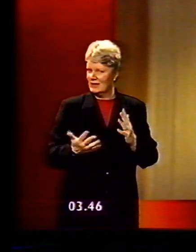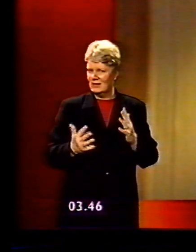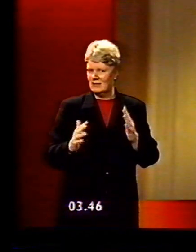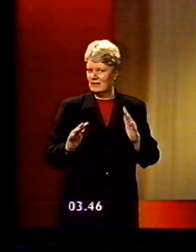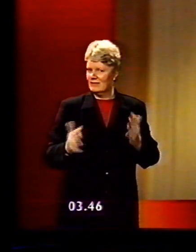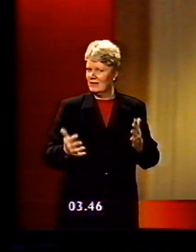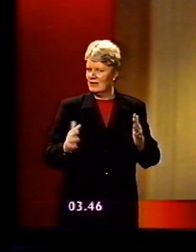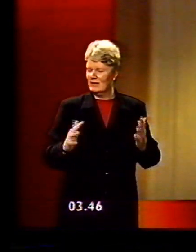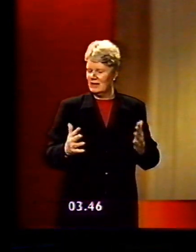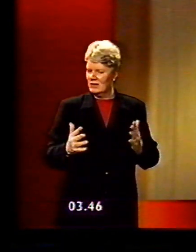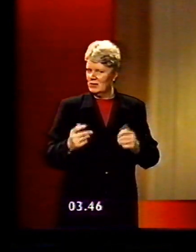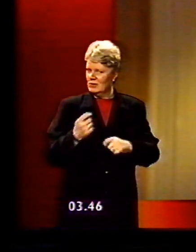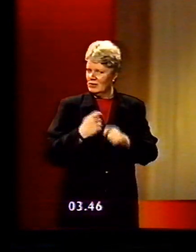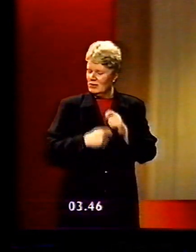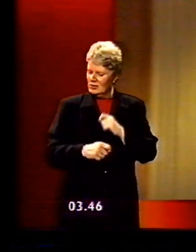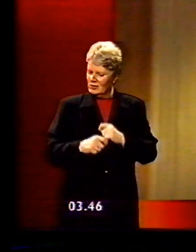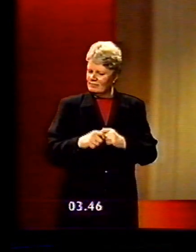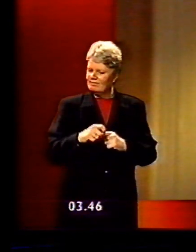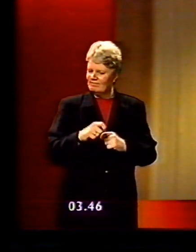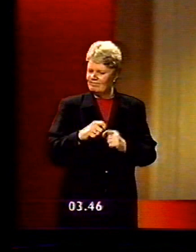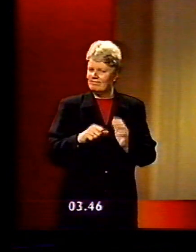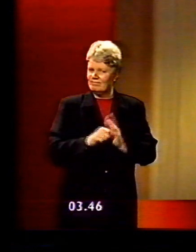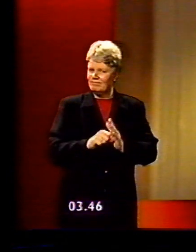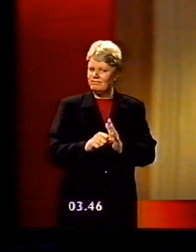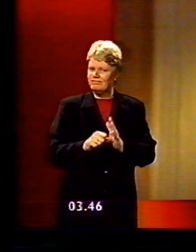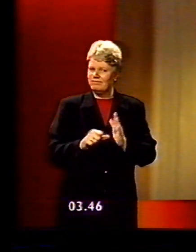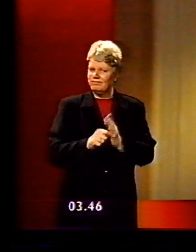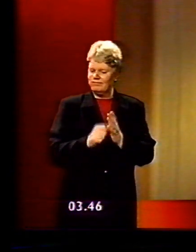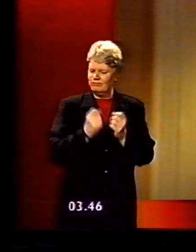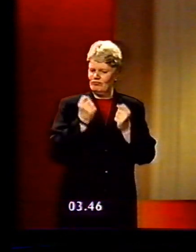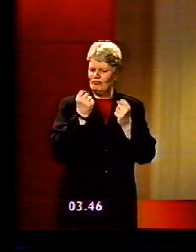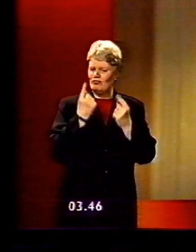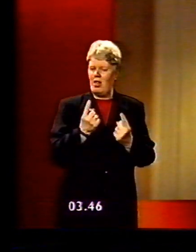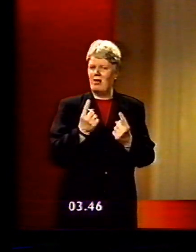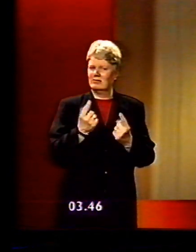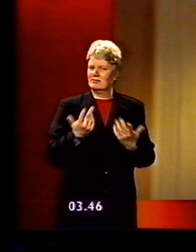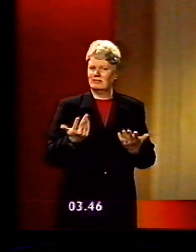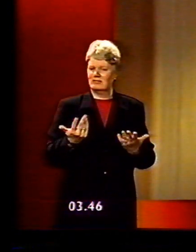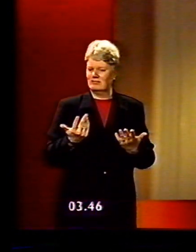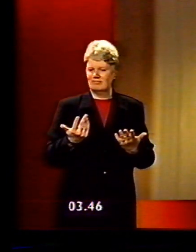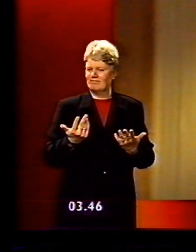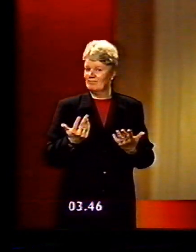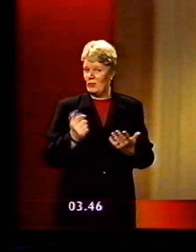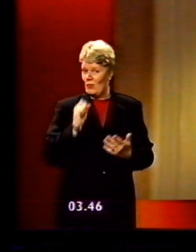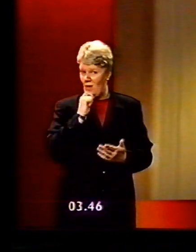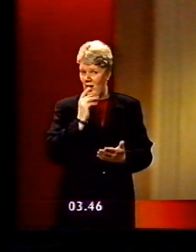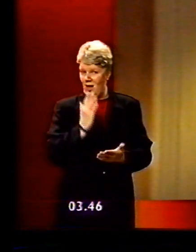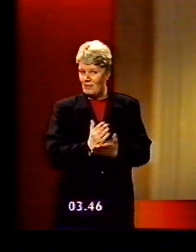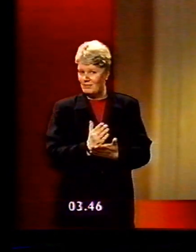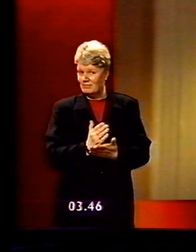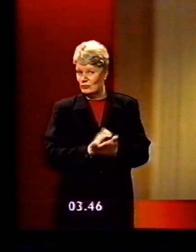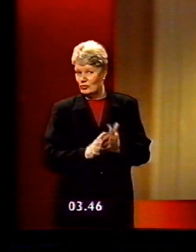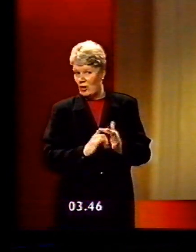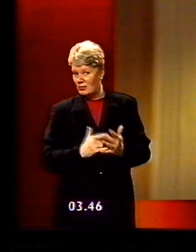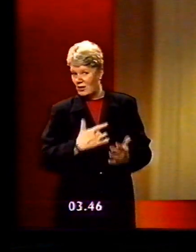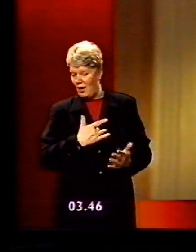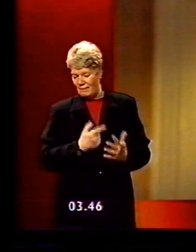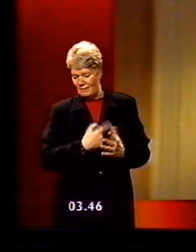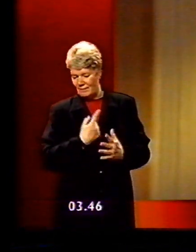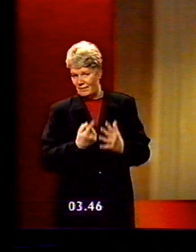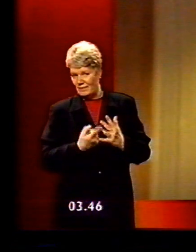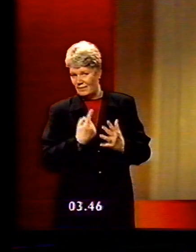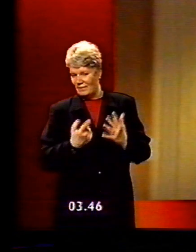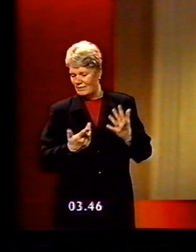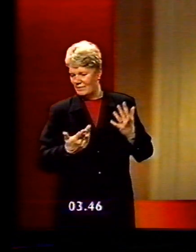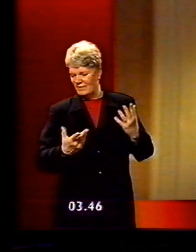Was a difficult realization, because every day meant it would be less likely that he would turn up. At least it seemed that